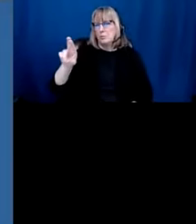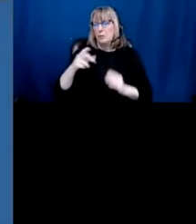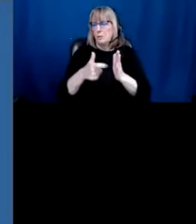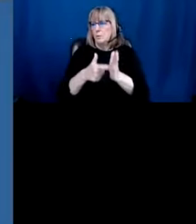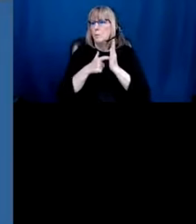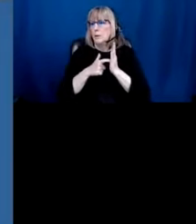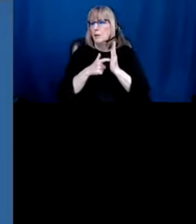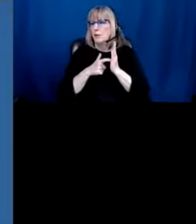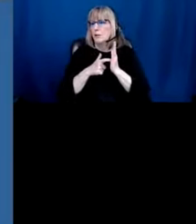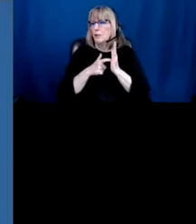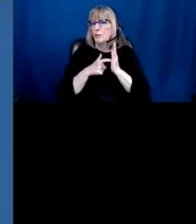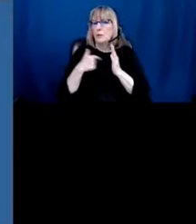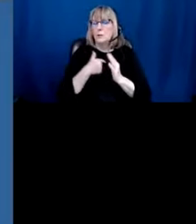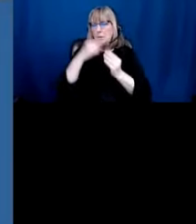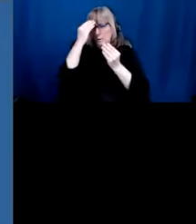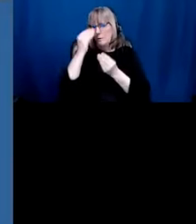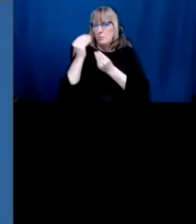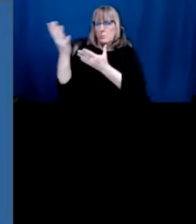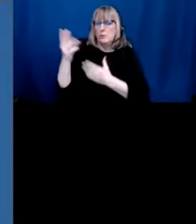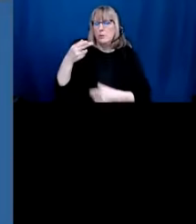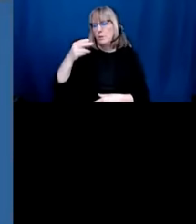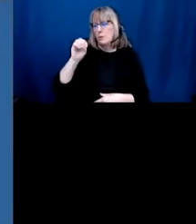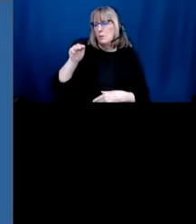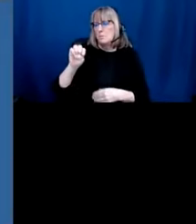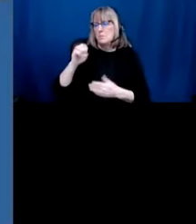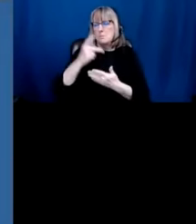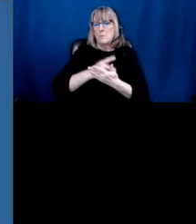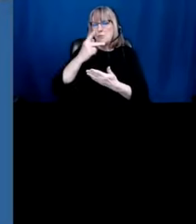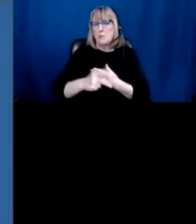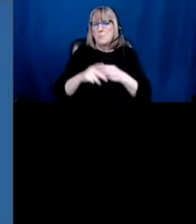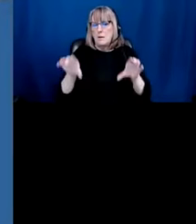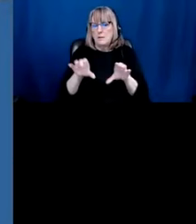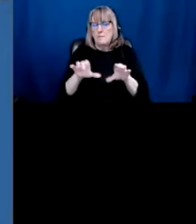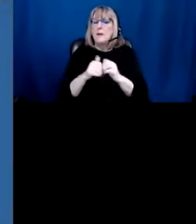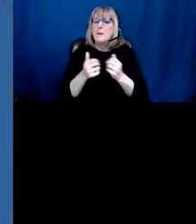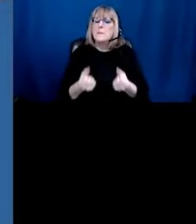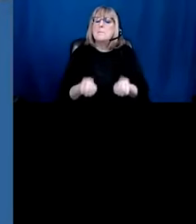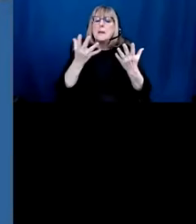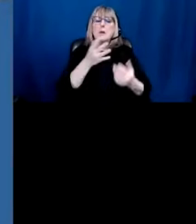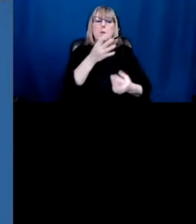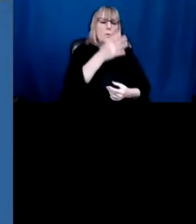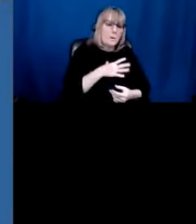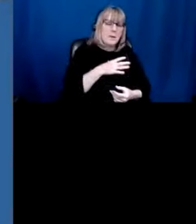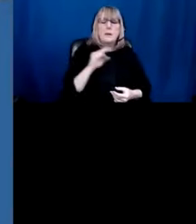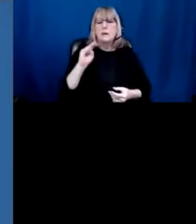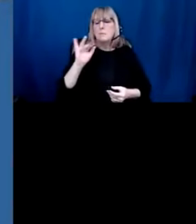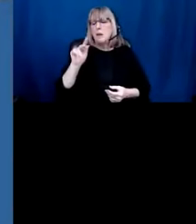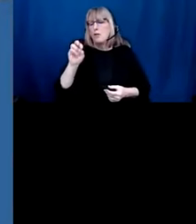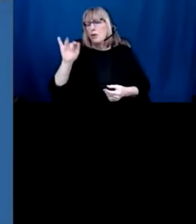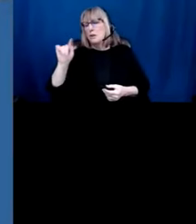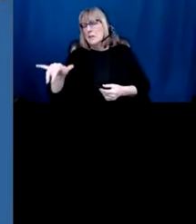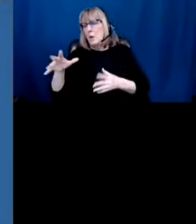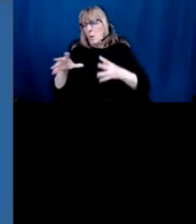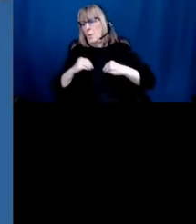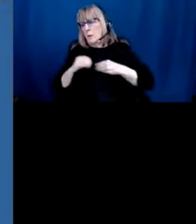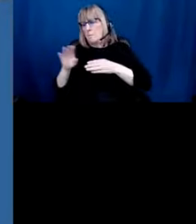that we report on the home program El programa activities, on how many women and CAPER minority-owned requiere businesses que